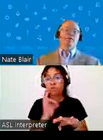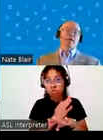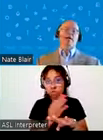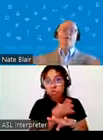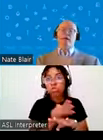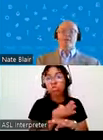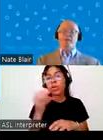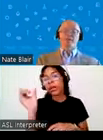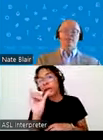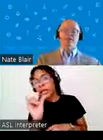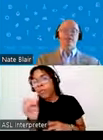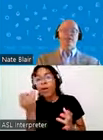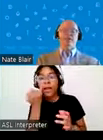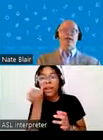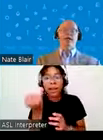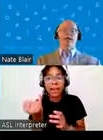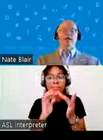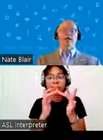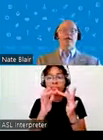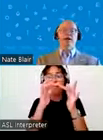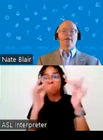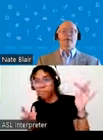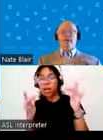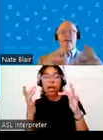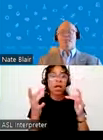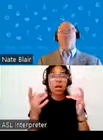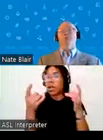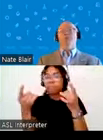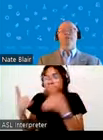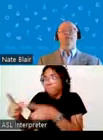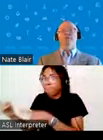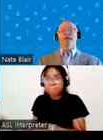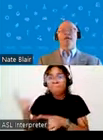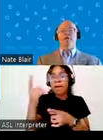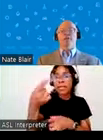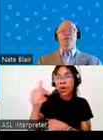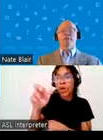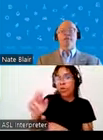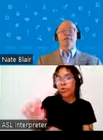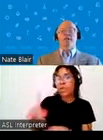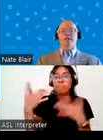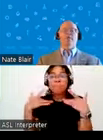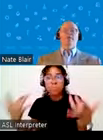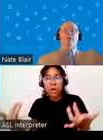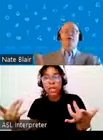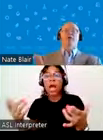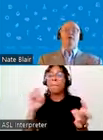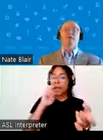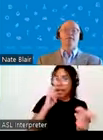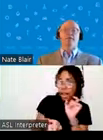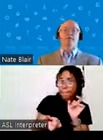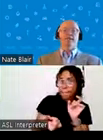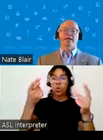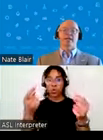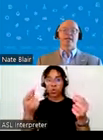go offline, what happens to the rest of the grid? And then that will result in some changes and some constraints. We then go into